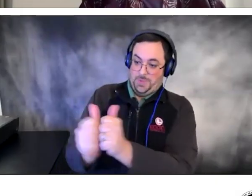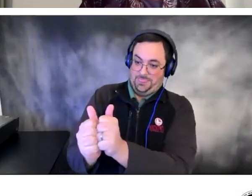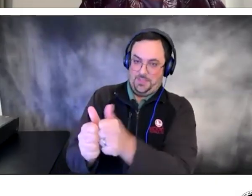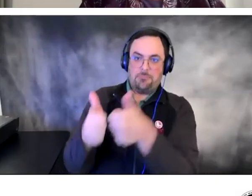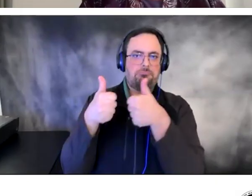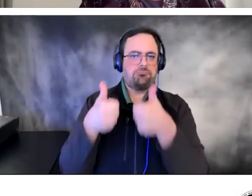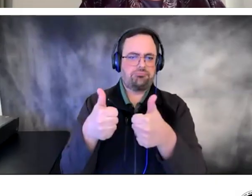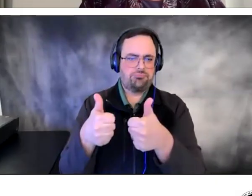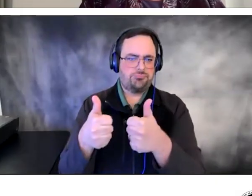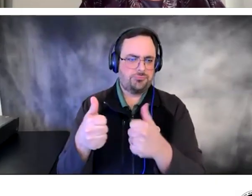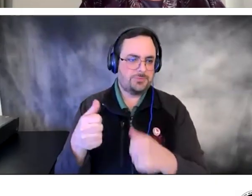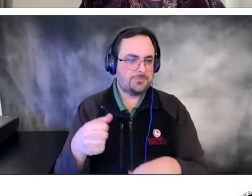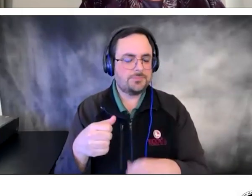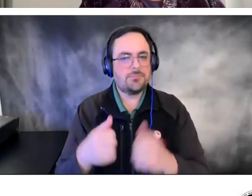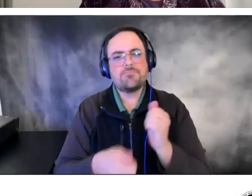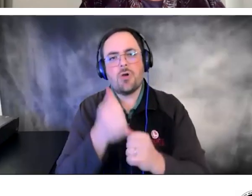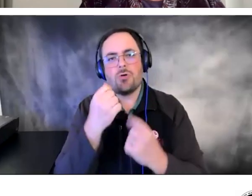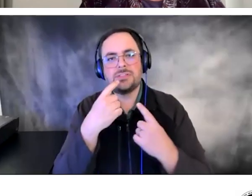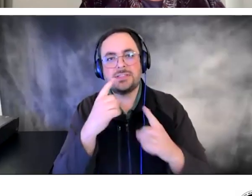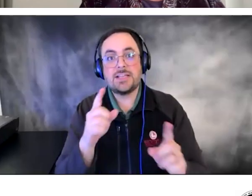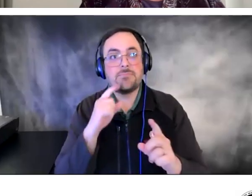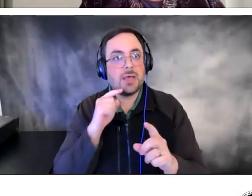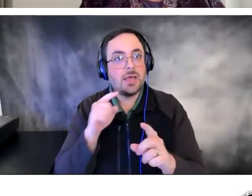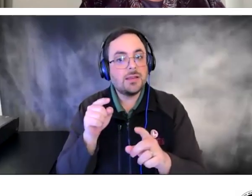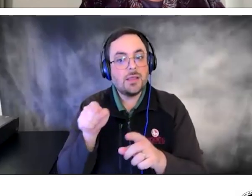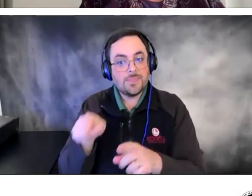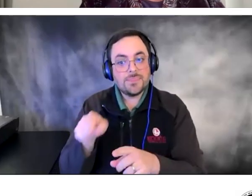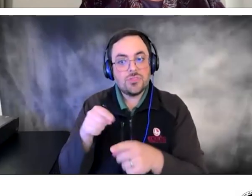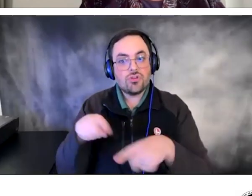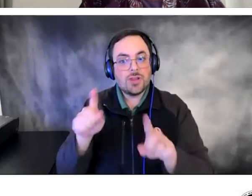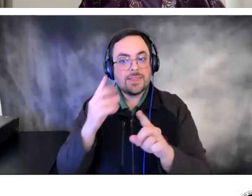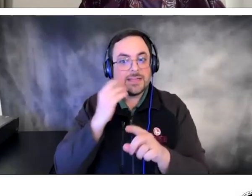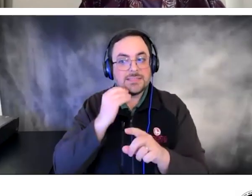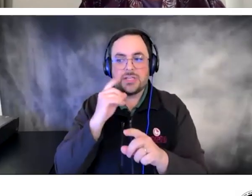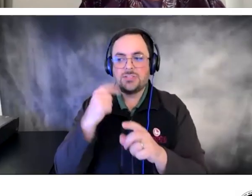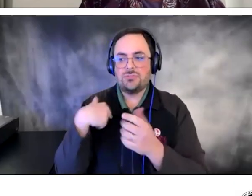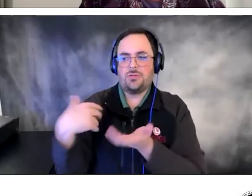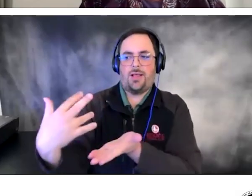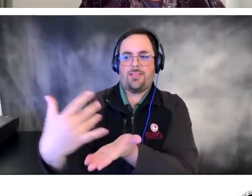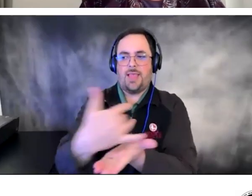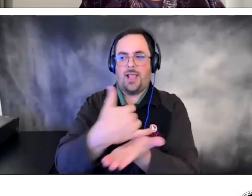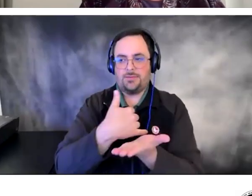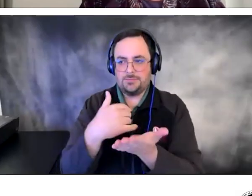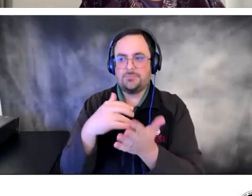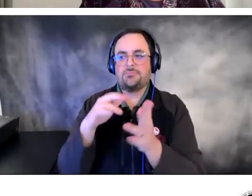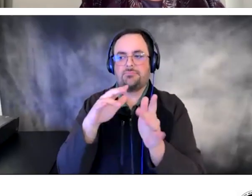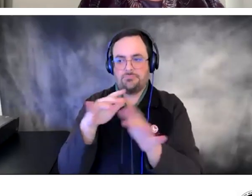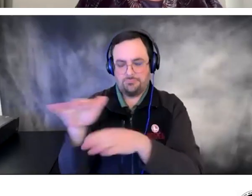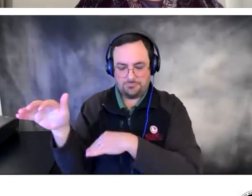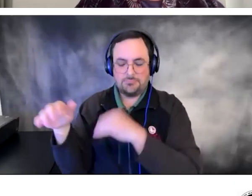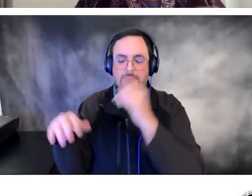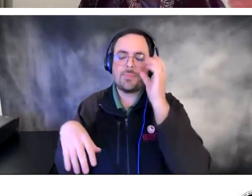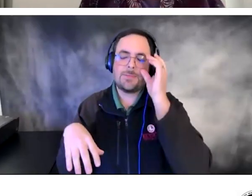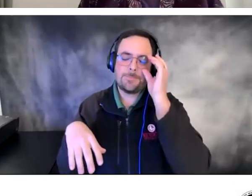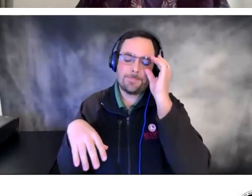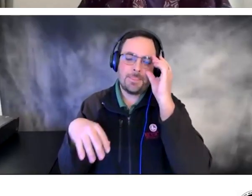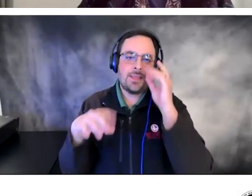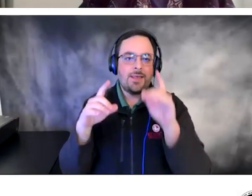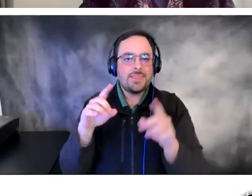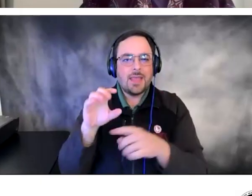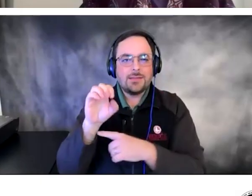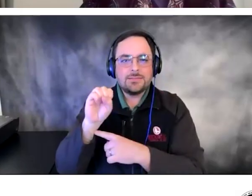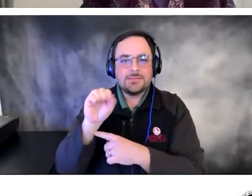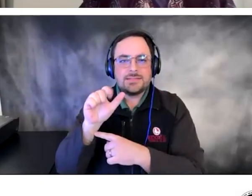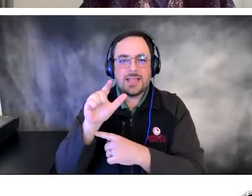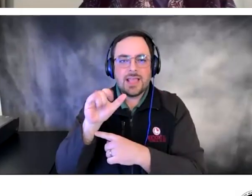again, and preferably you will collect objects with the child during the experience, and you're going to remember that concept